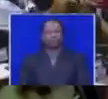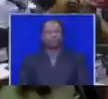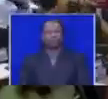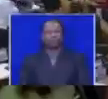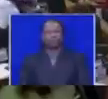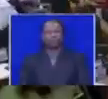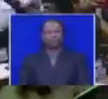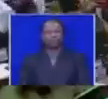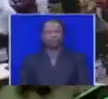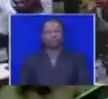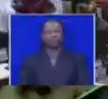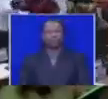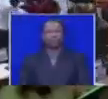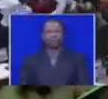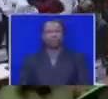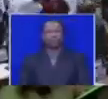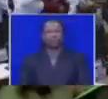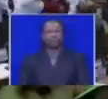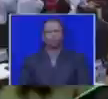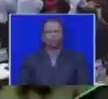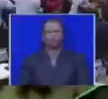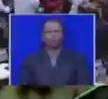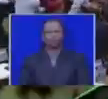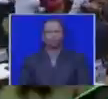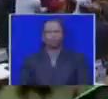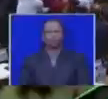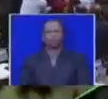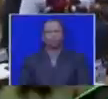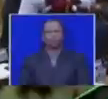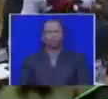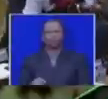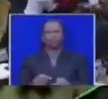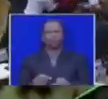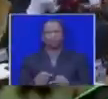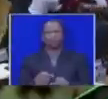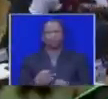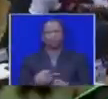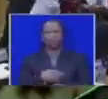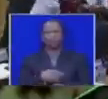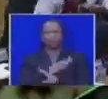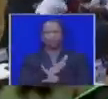Oh. They got baskets flying. Up.